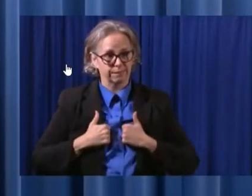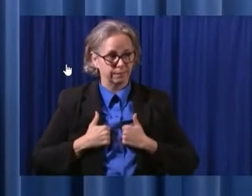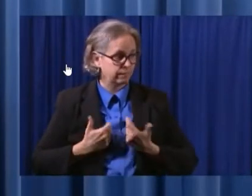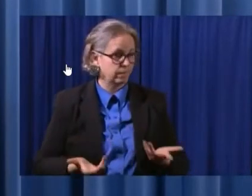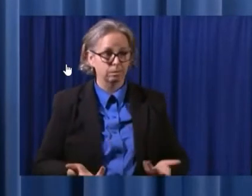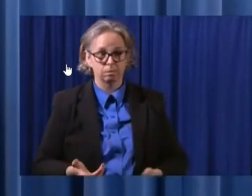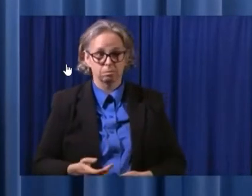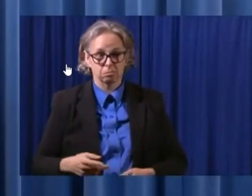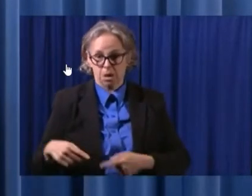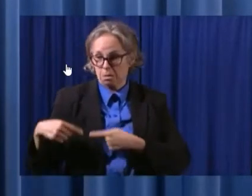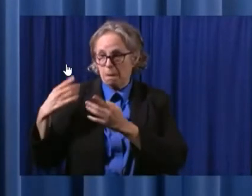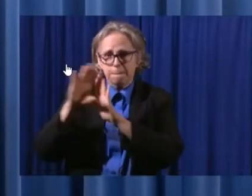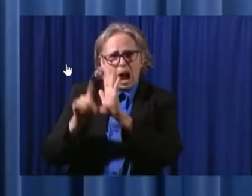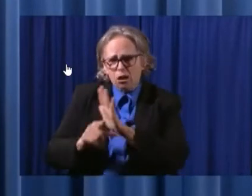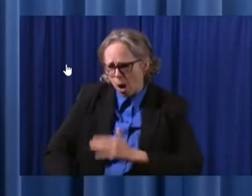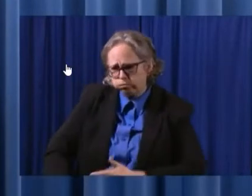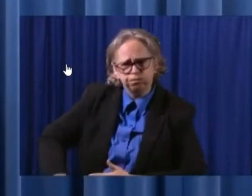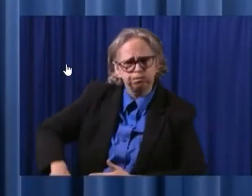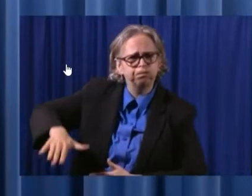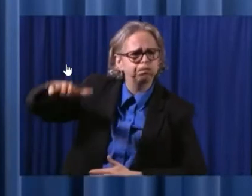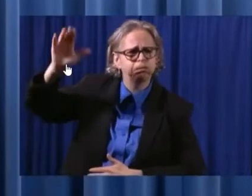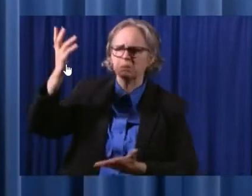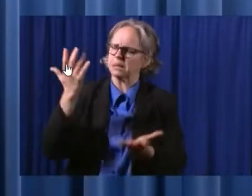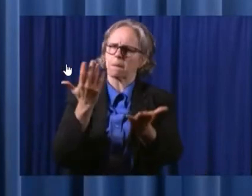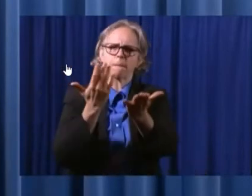individual circumstances are.